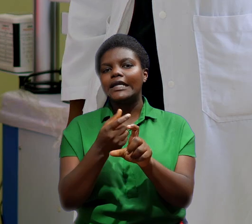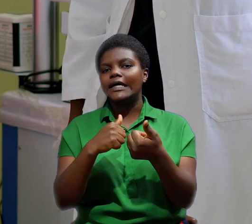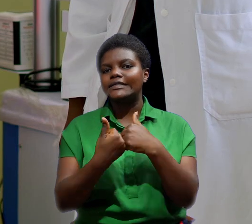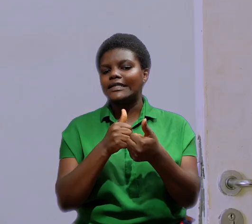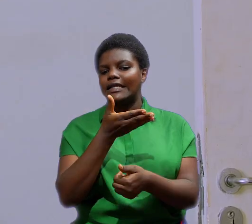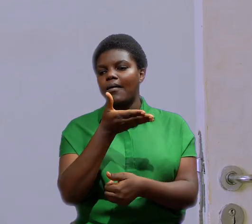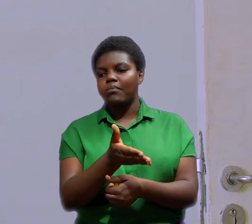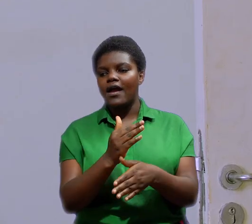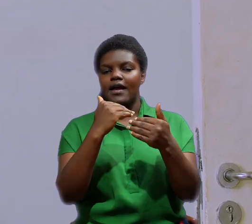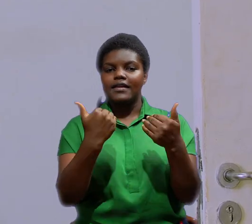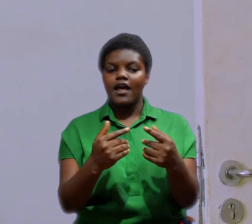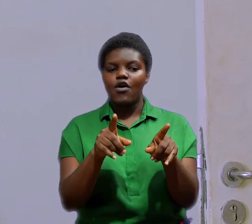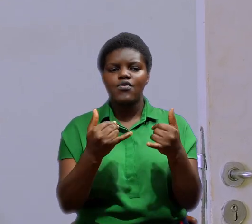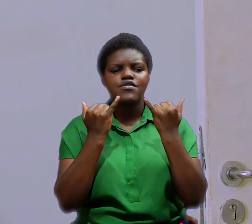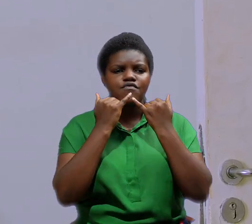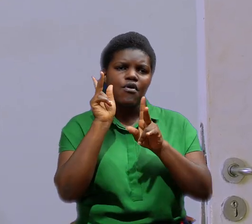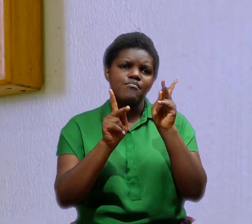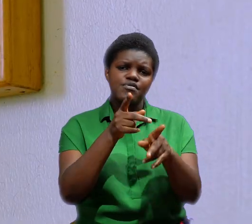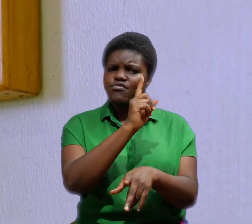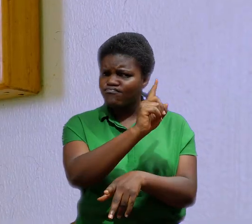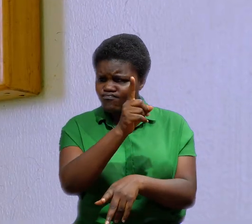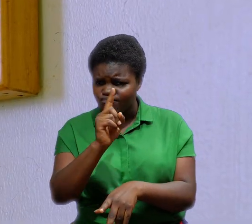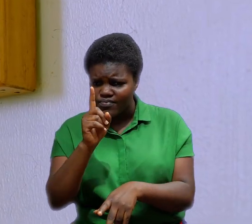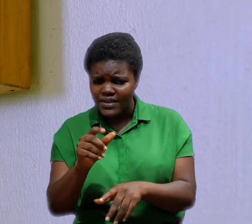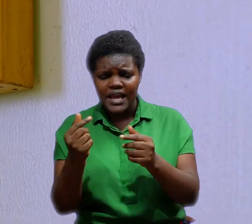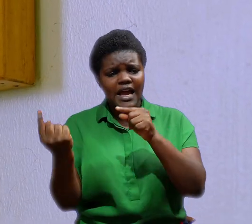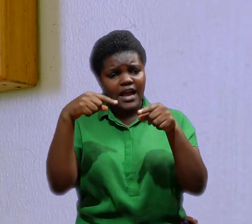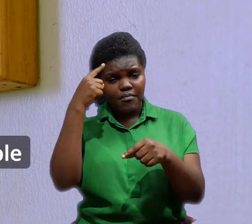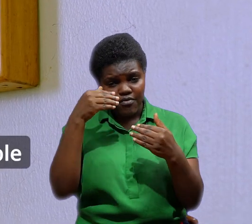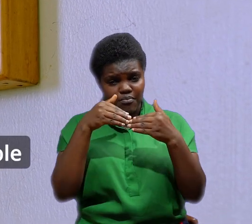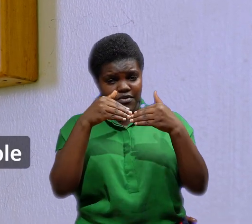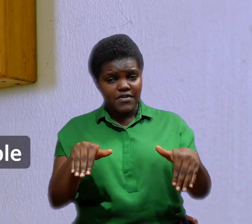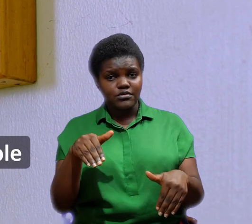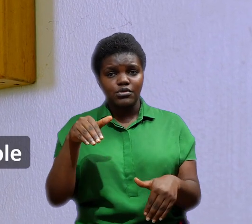on prevention through our community eye health services.